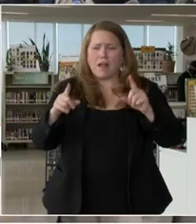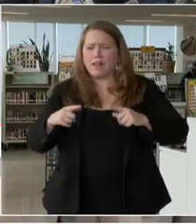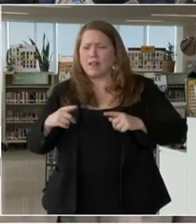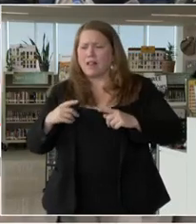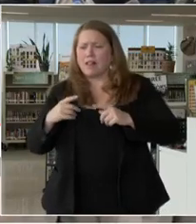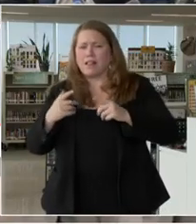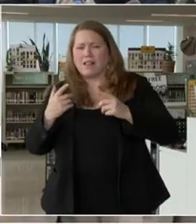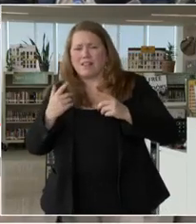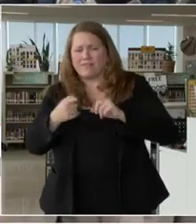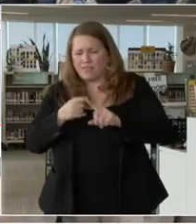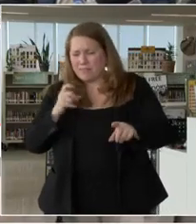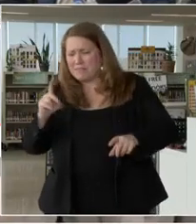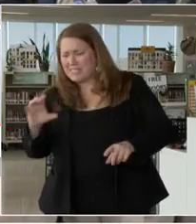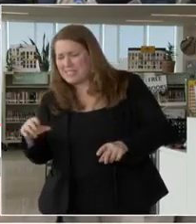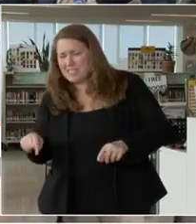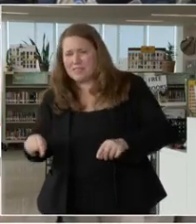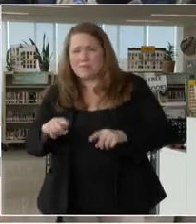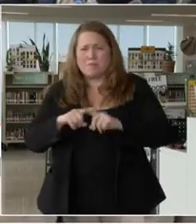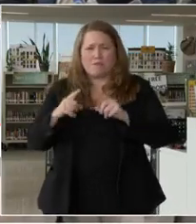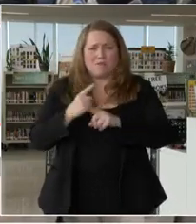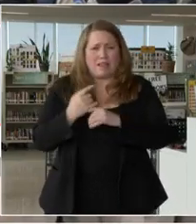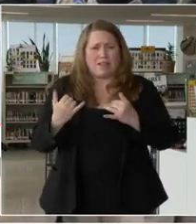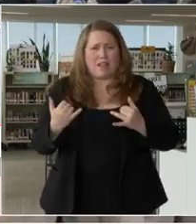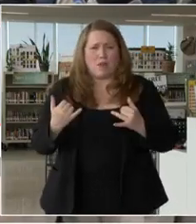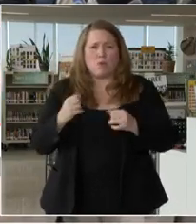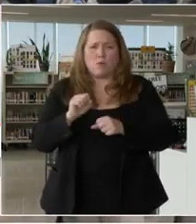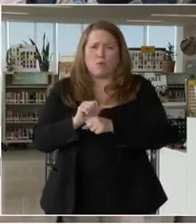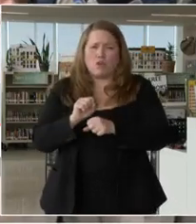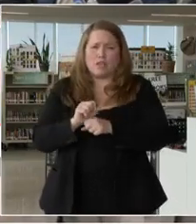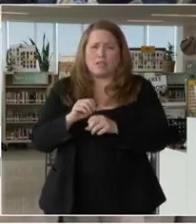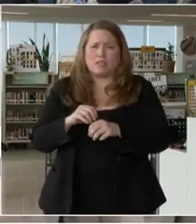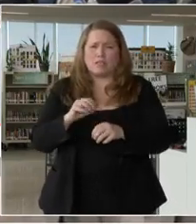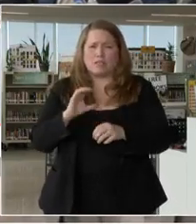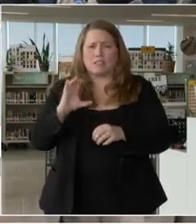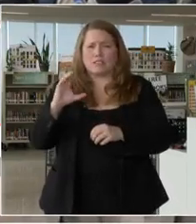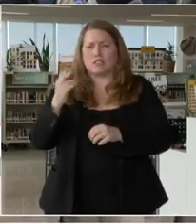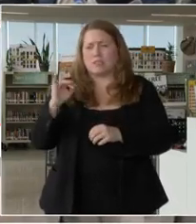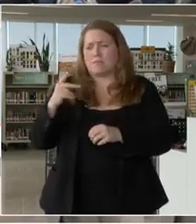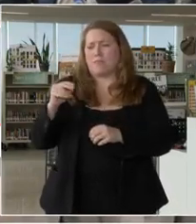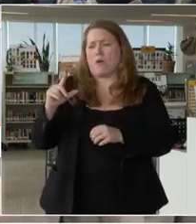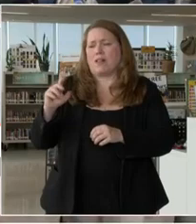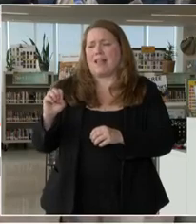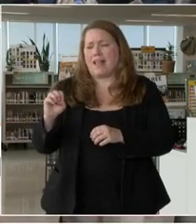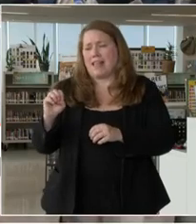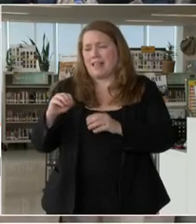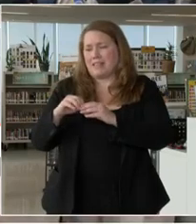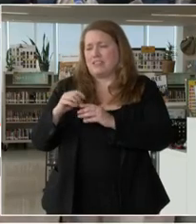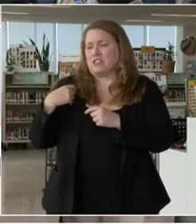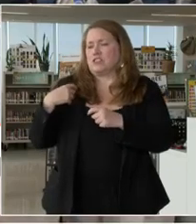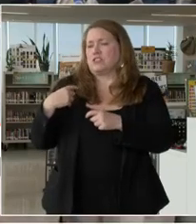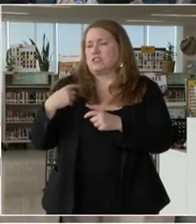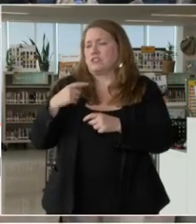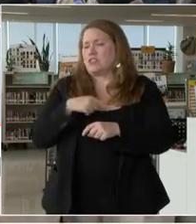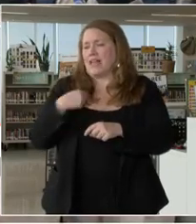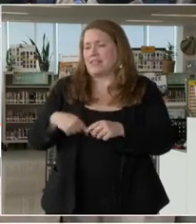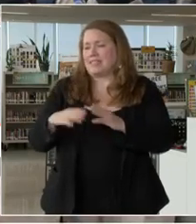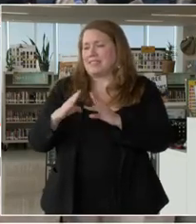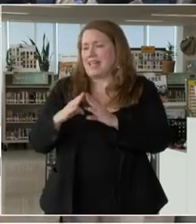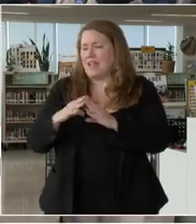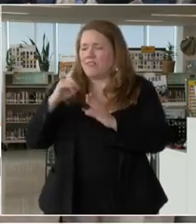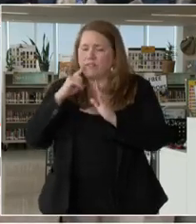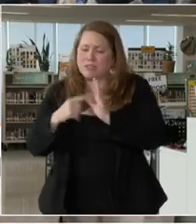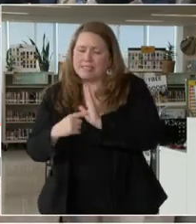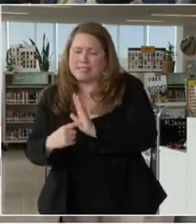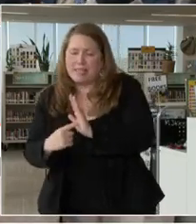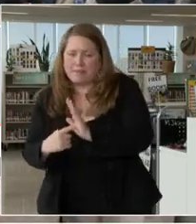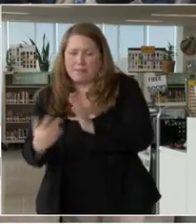graduate from a D.C. high school, but right now they're working in Chipotle down in Chinatown or someplace. We don't want to exclude opportunities for those young